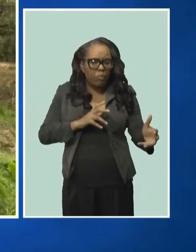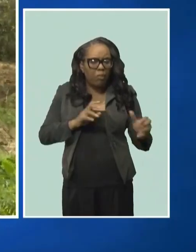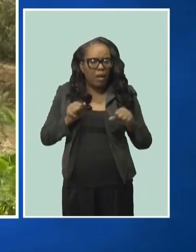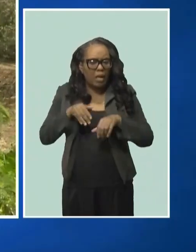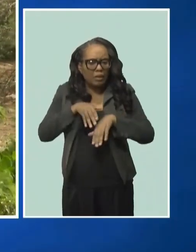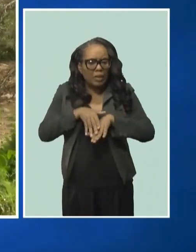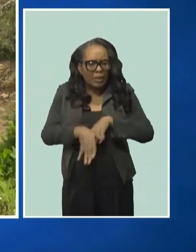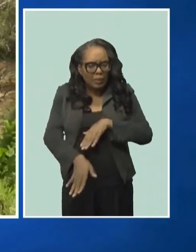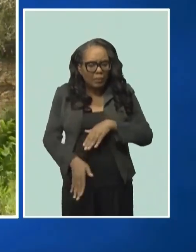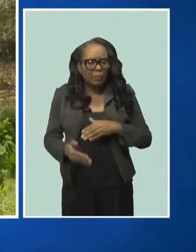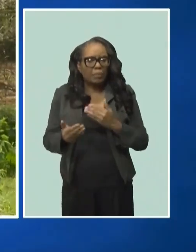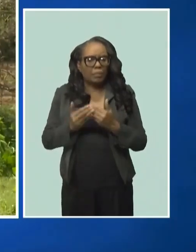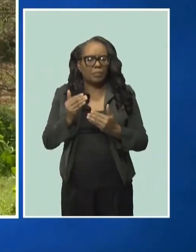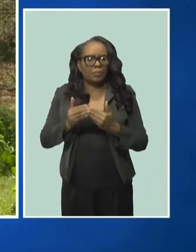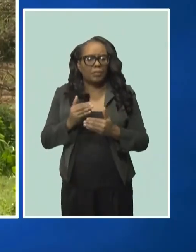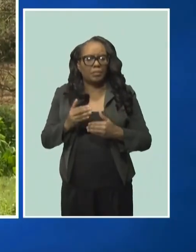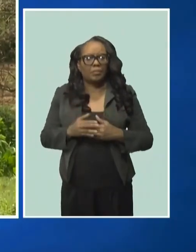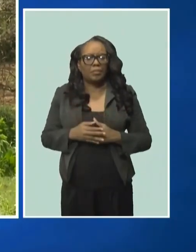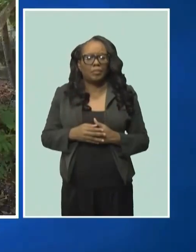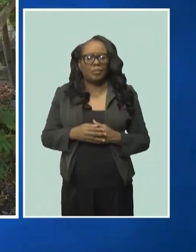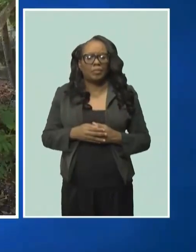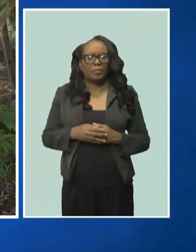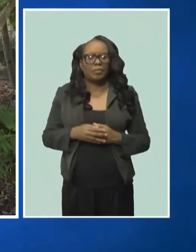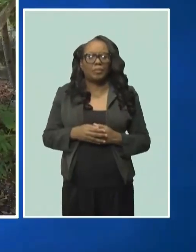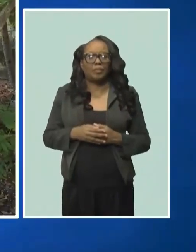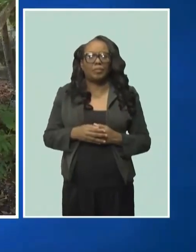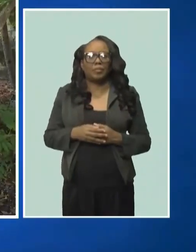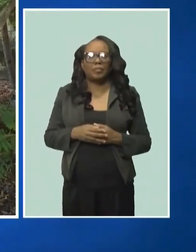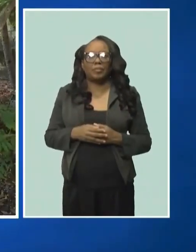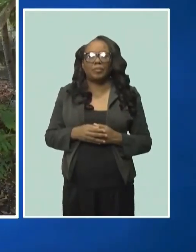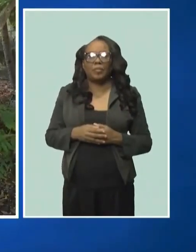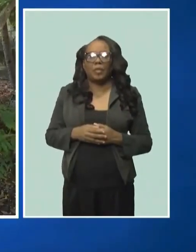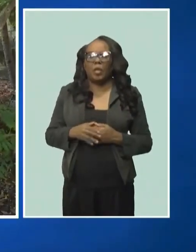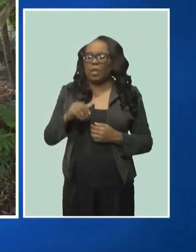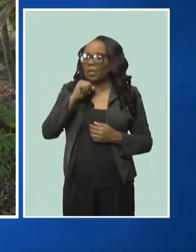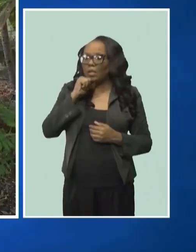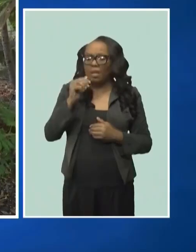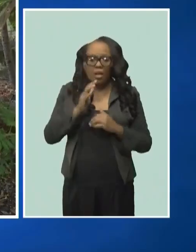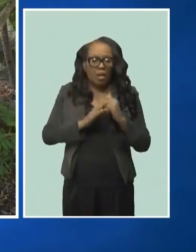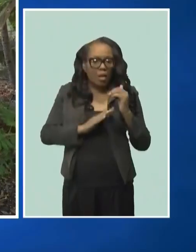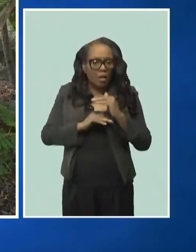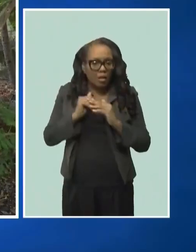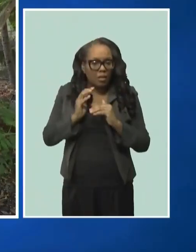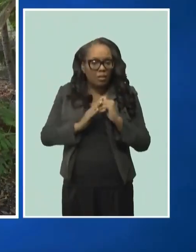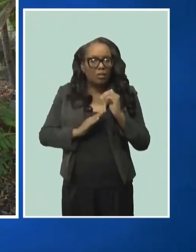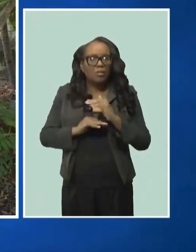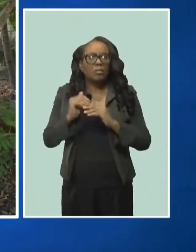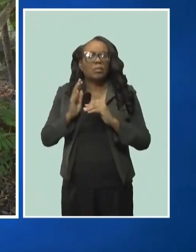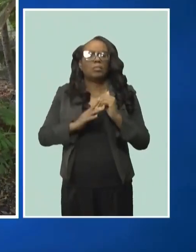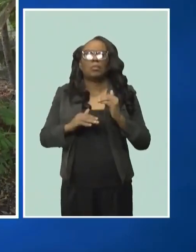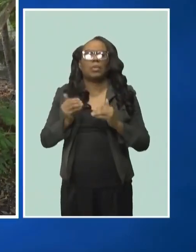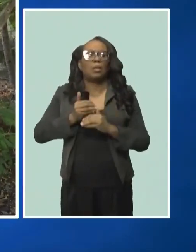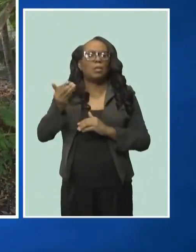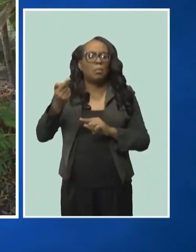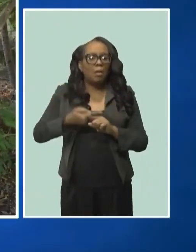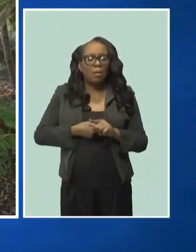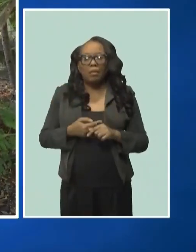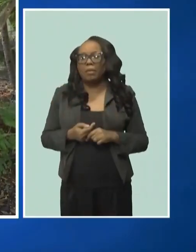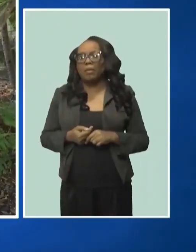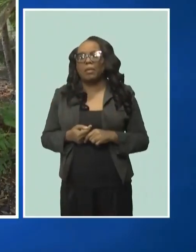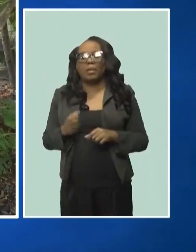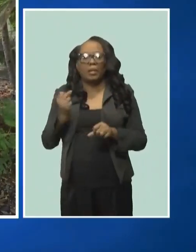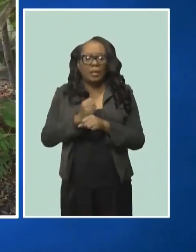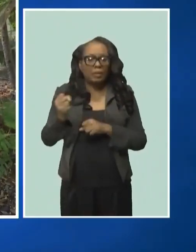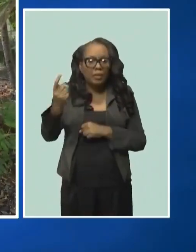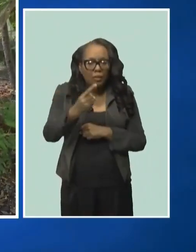to slippage. We are uncomfortable with what will happen a month from now, a year from